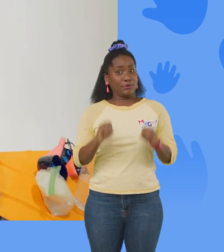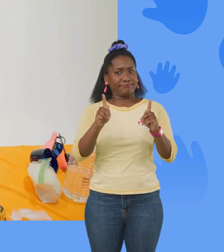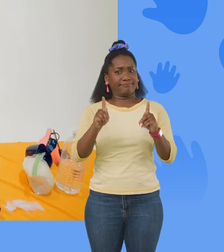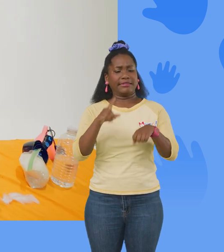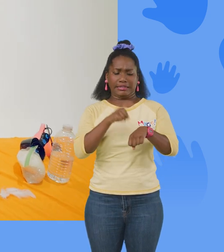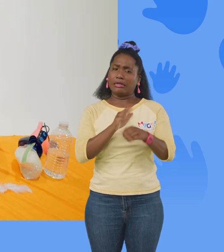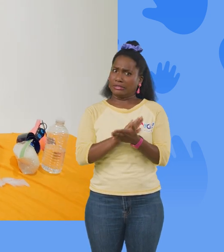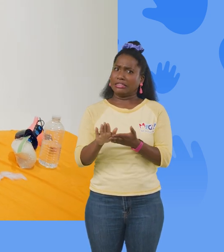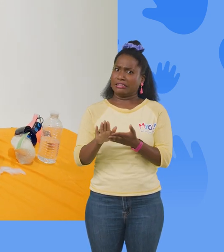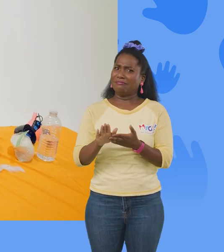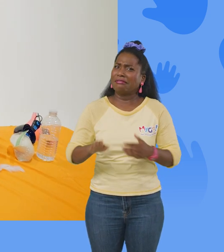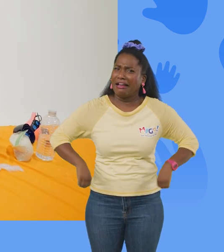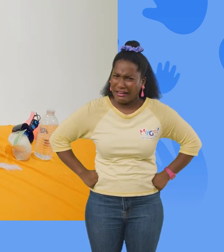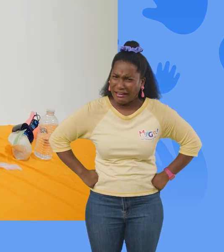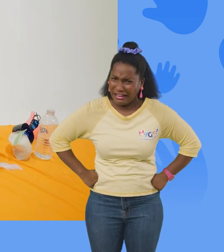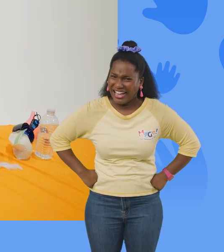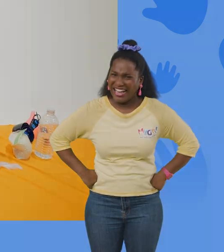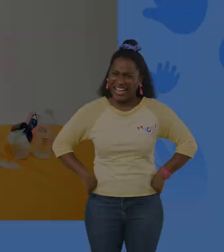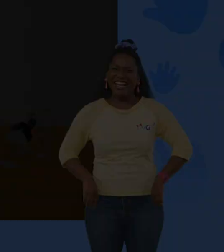Okay, I'm going to clean up now.